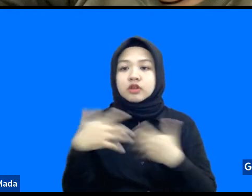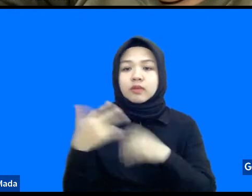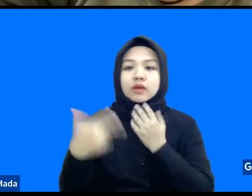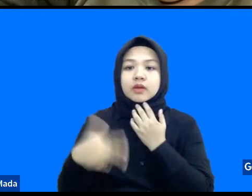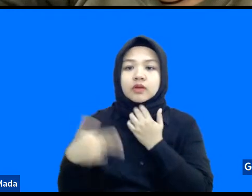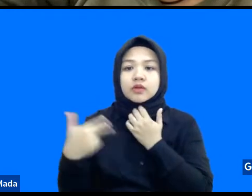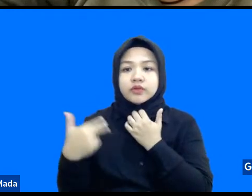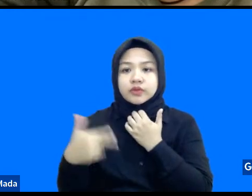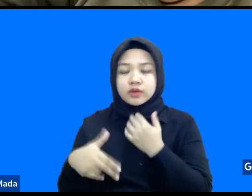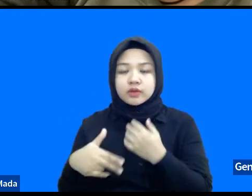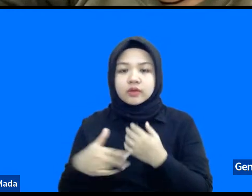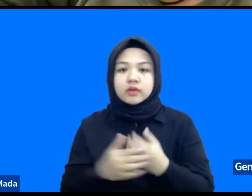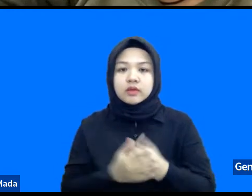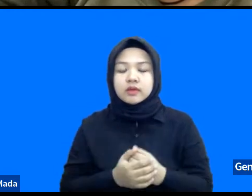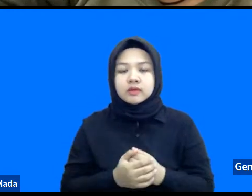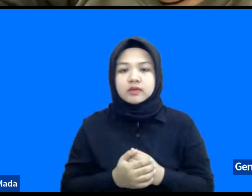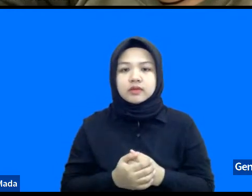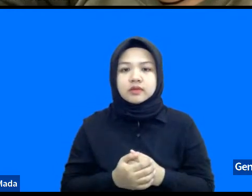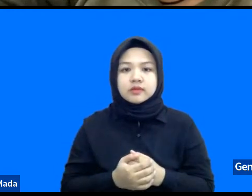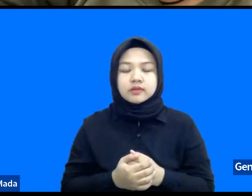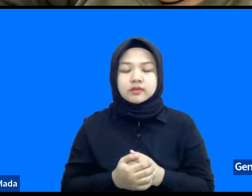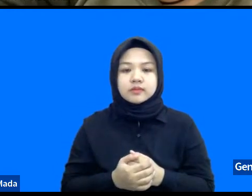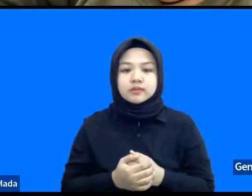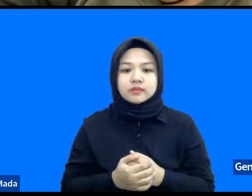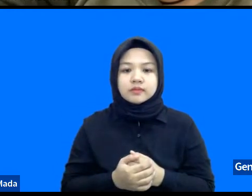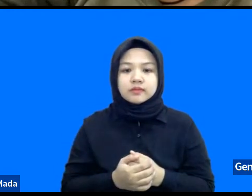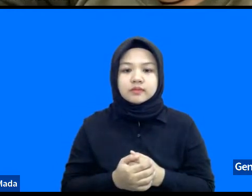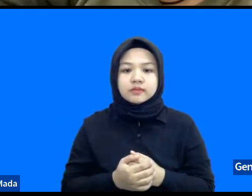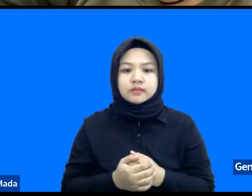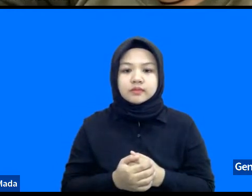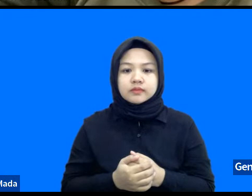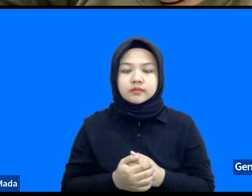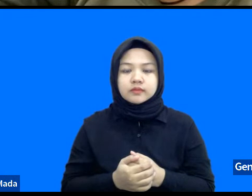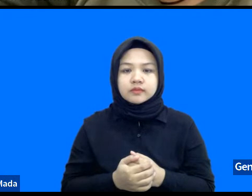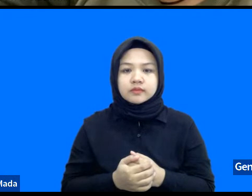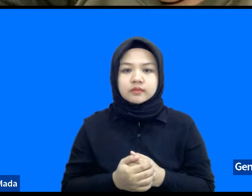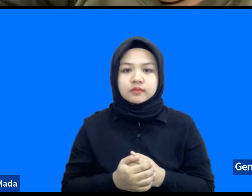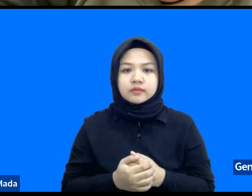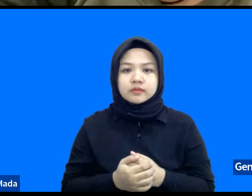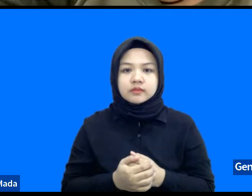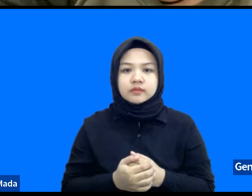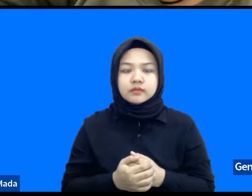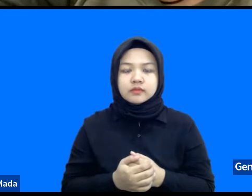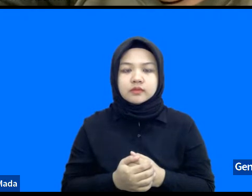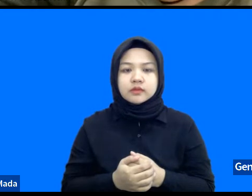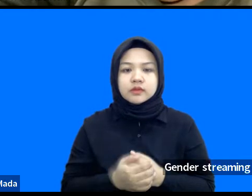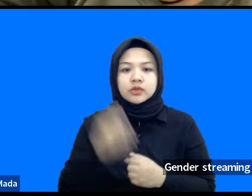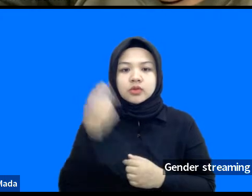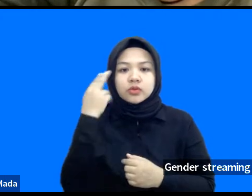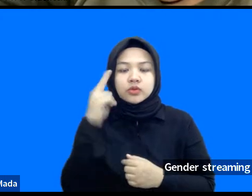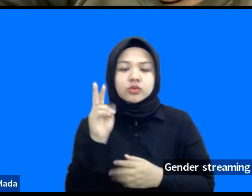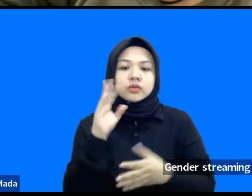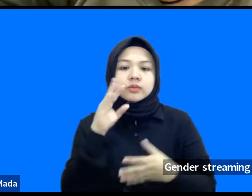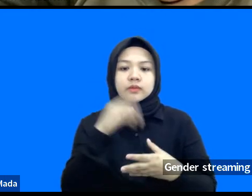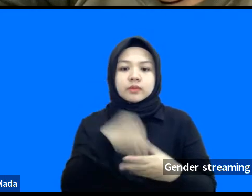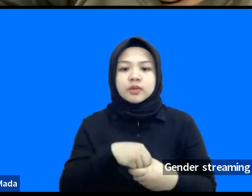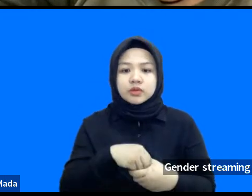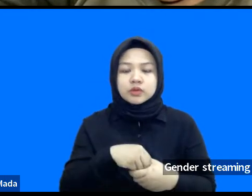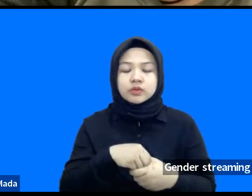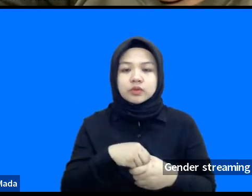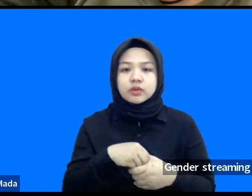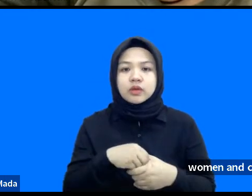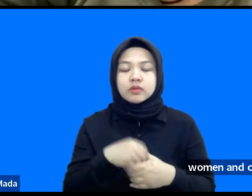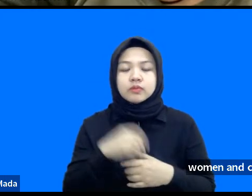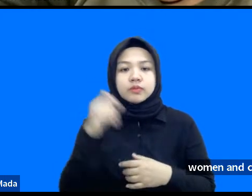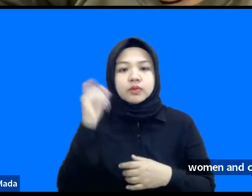that should include the women and child and vulnerable people. We have government already have a